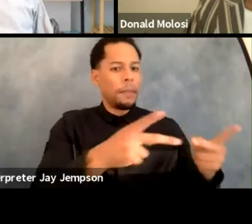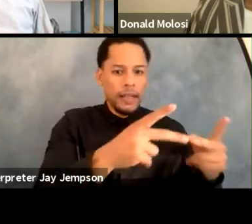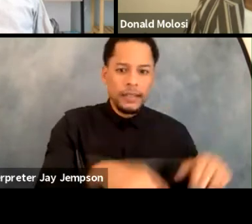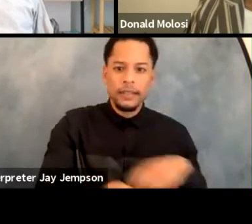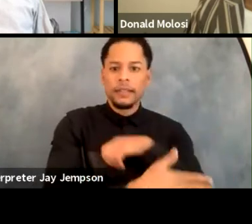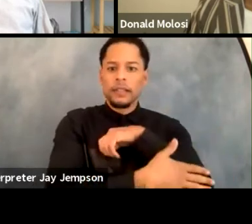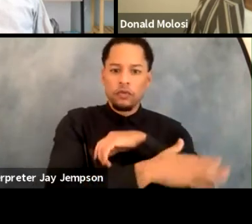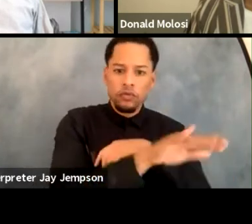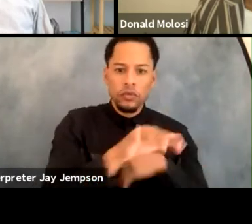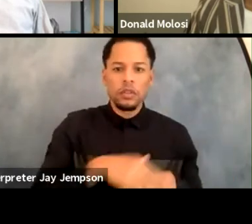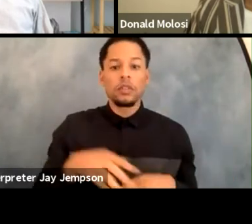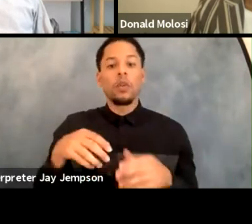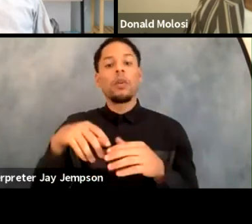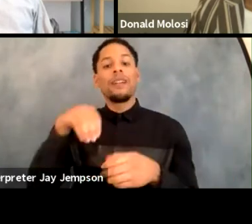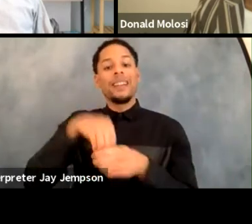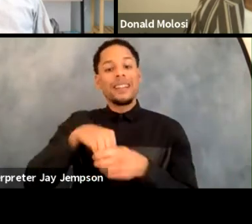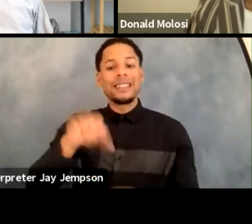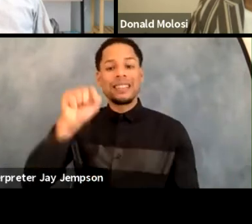Africa.